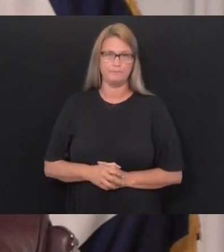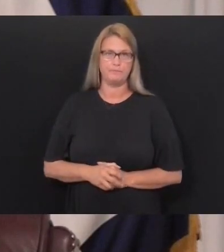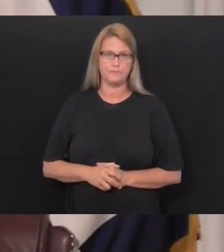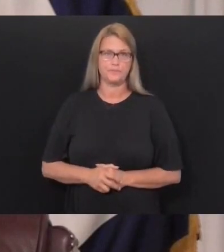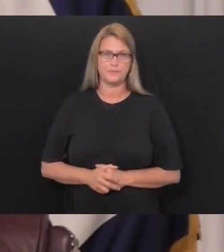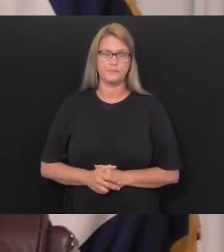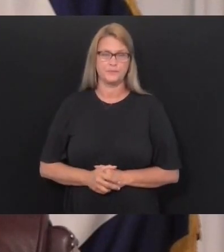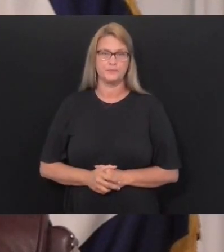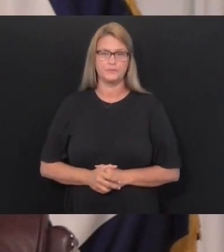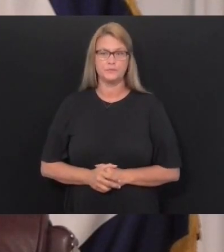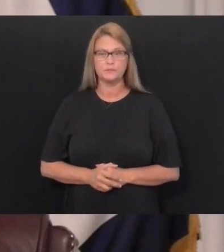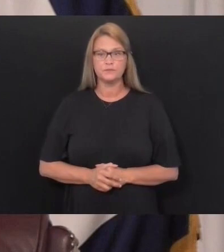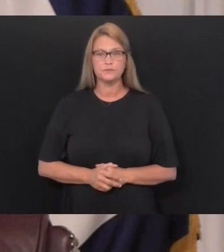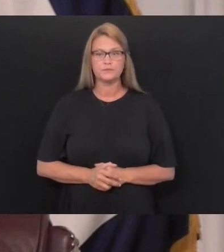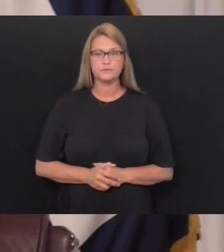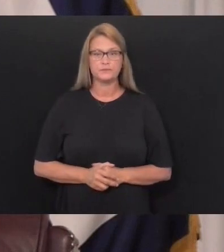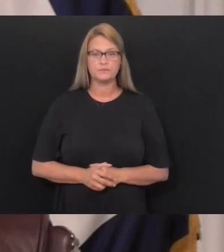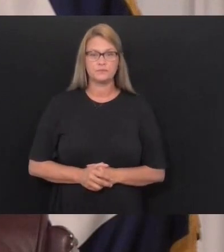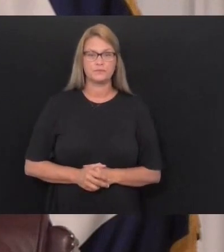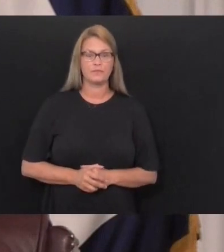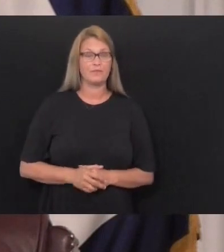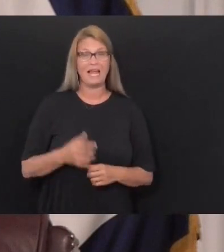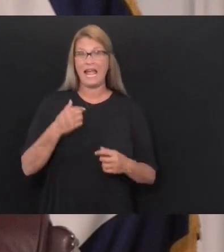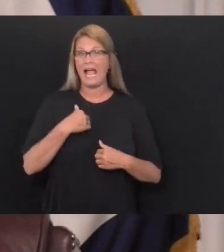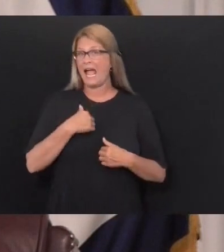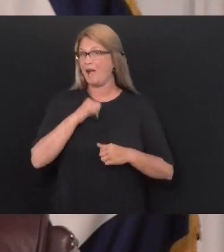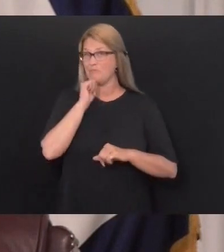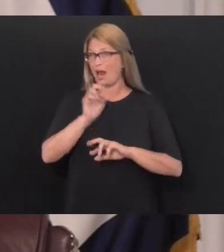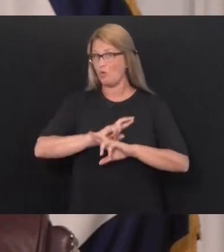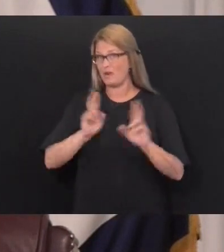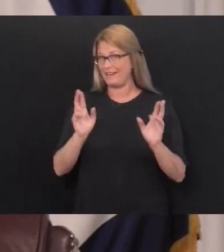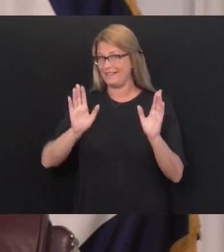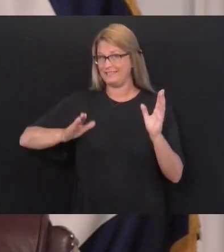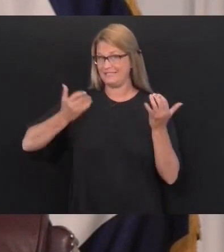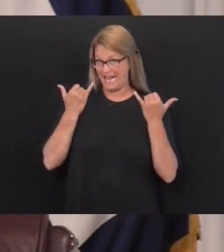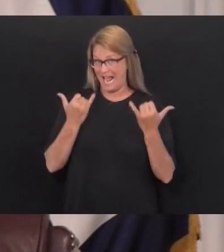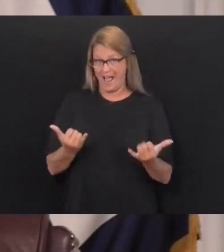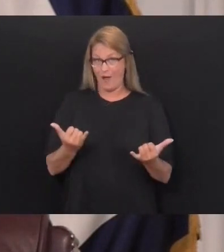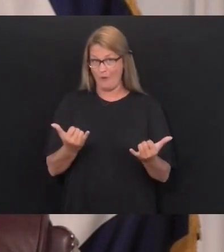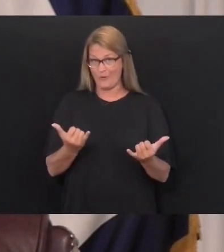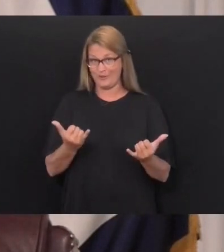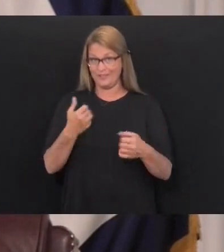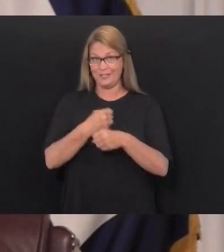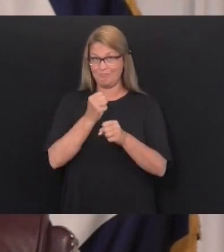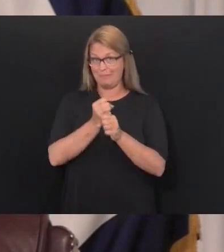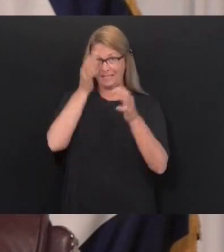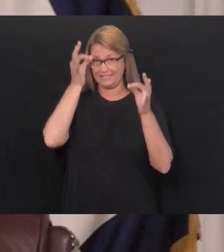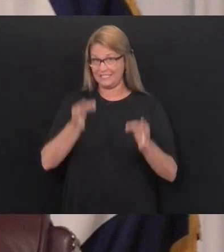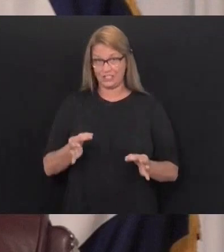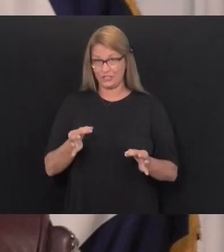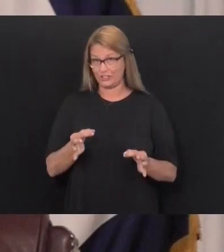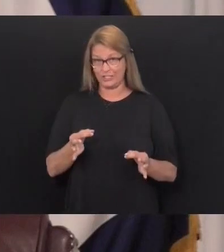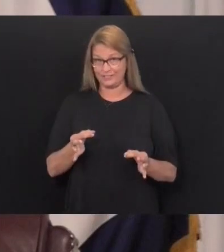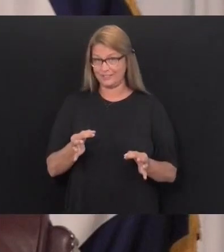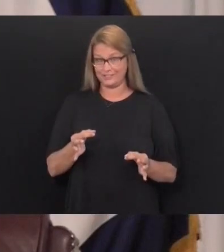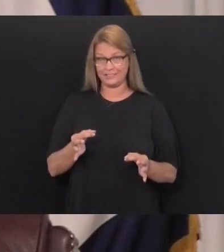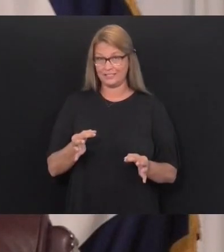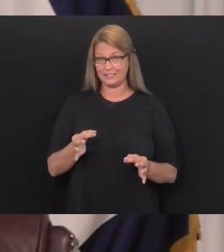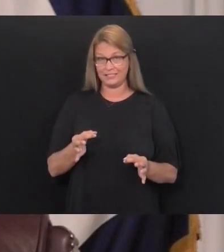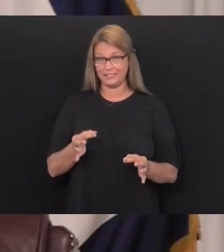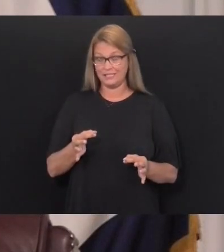question revolves around sports. If looking at the landscape today, and if things